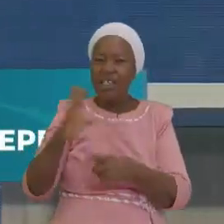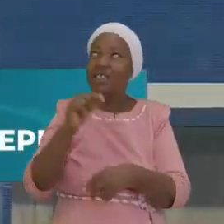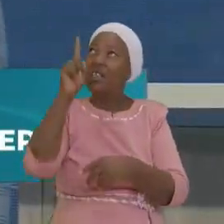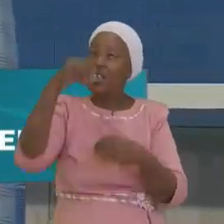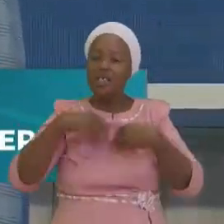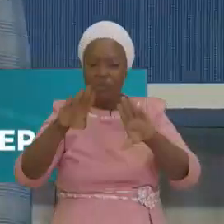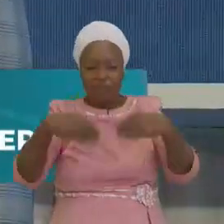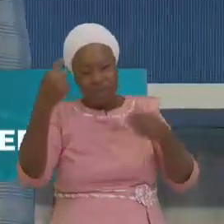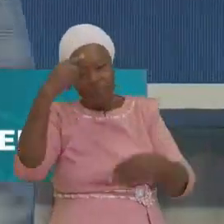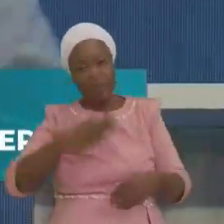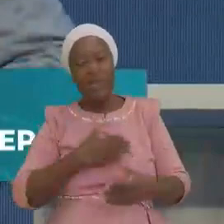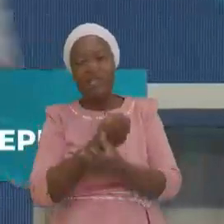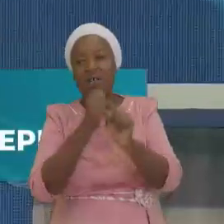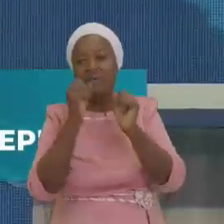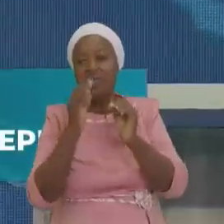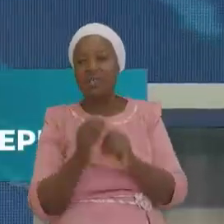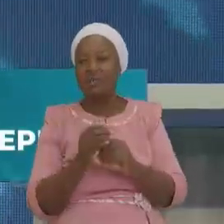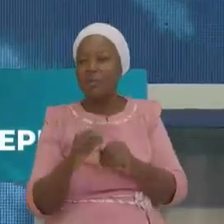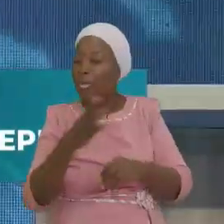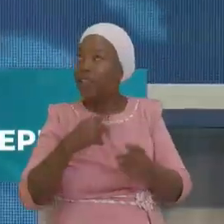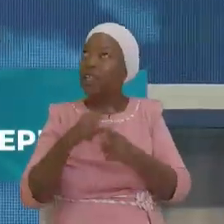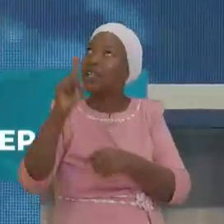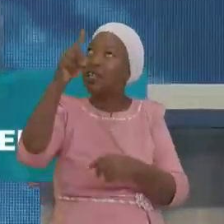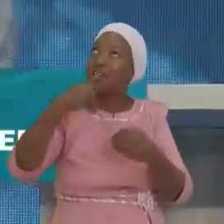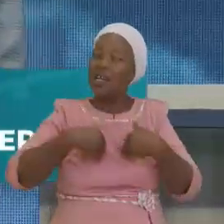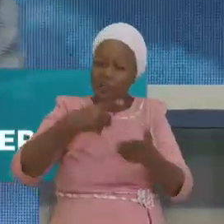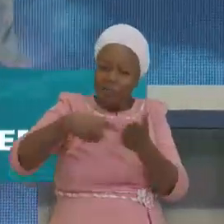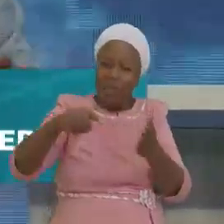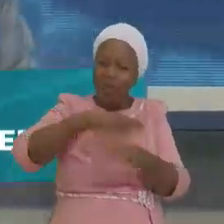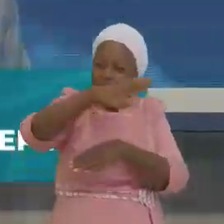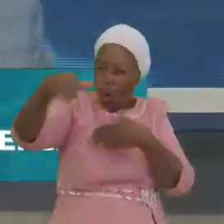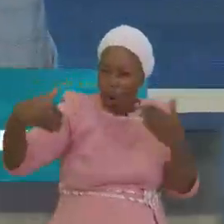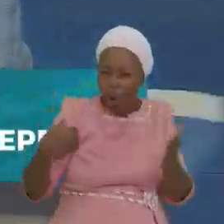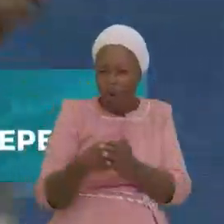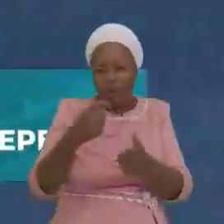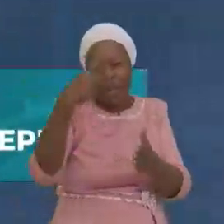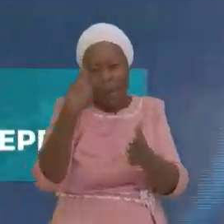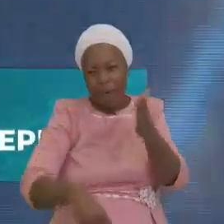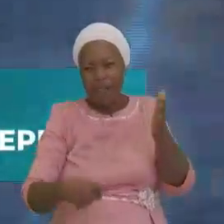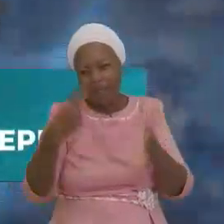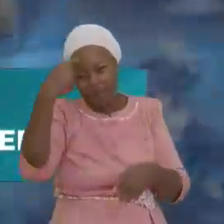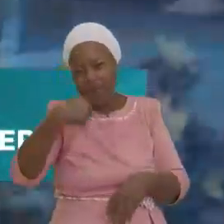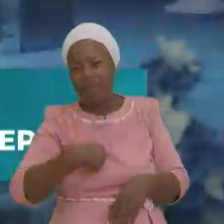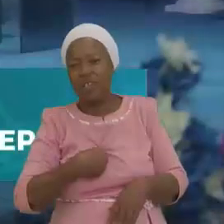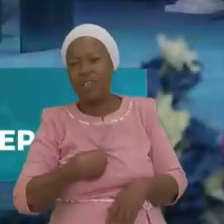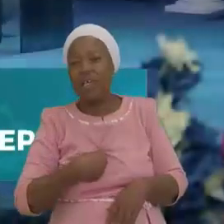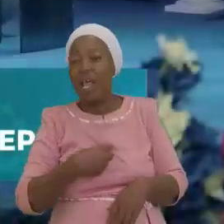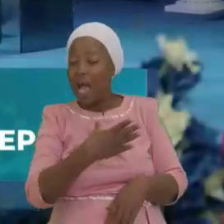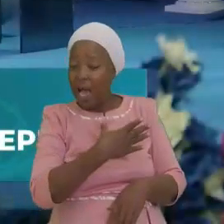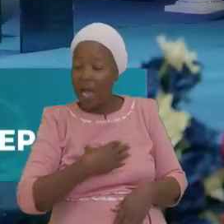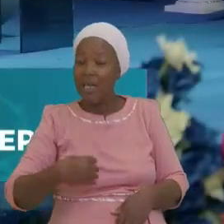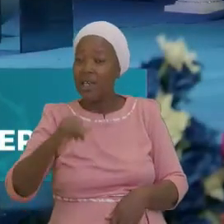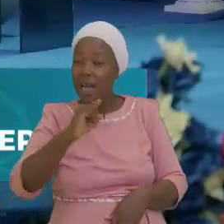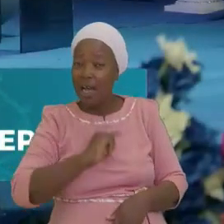my salvation. He has paid the whole price. And I